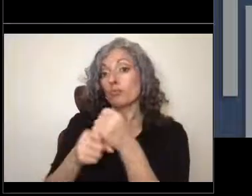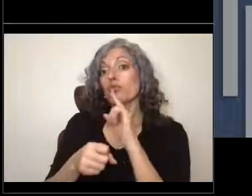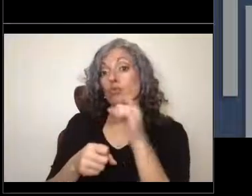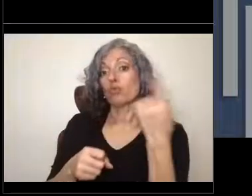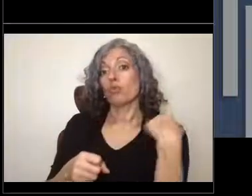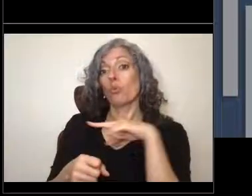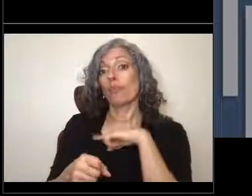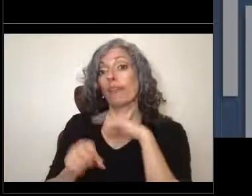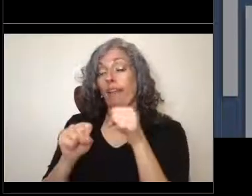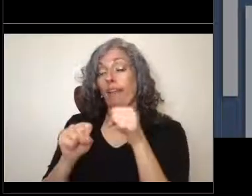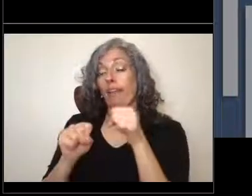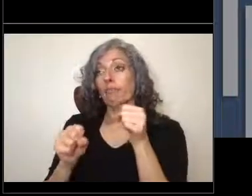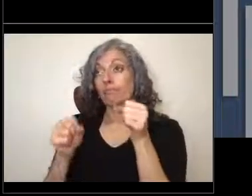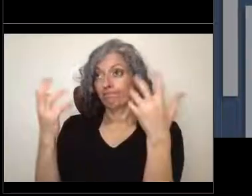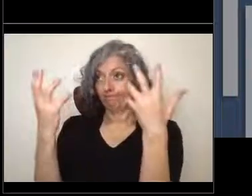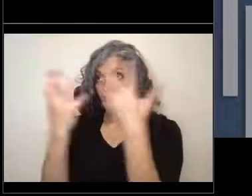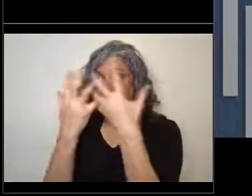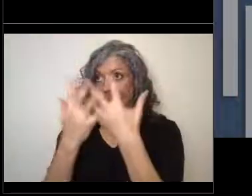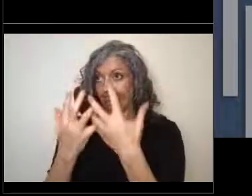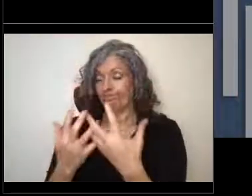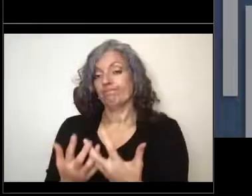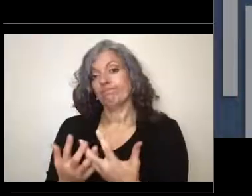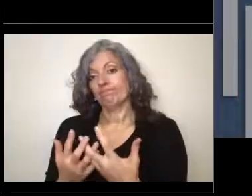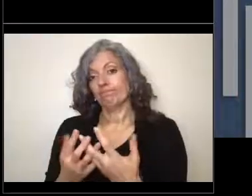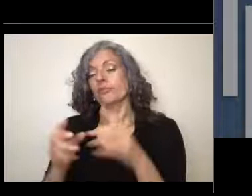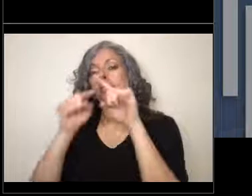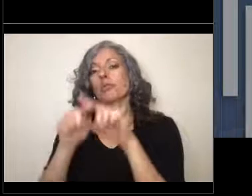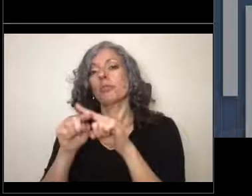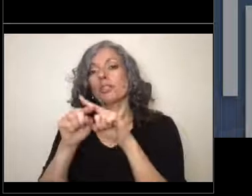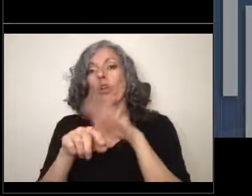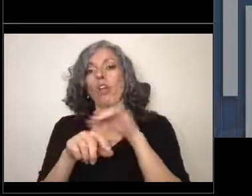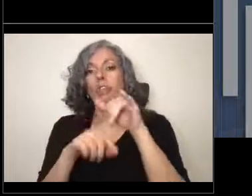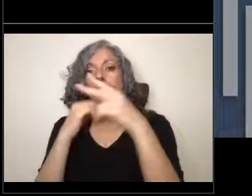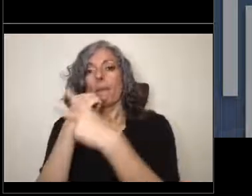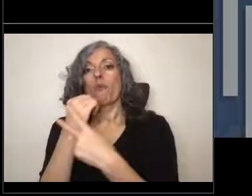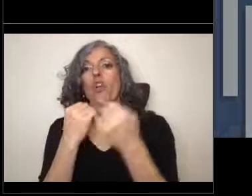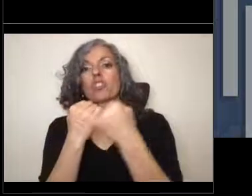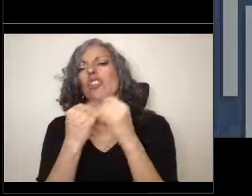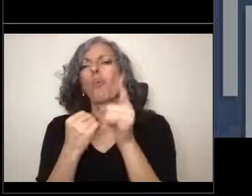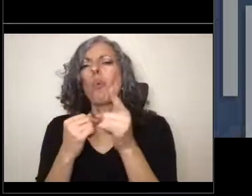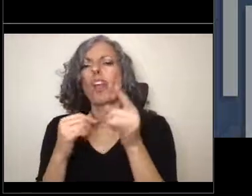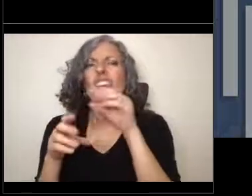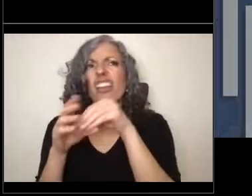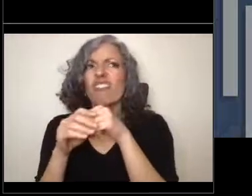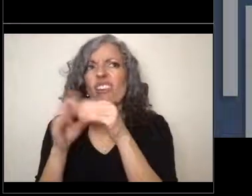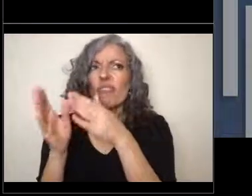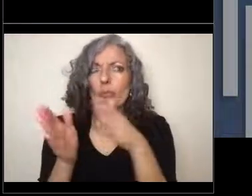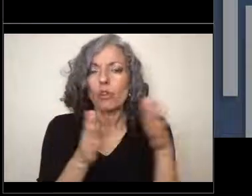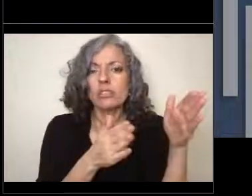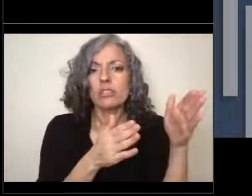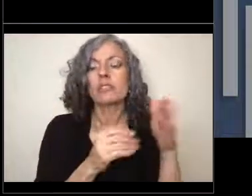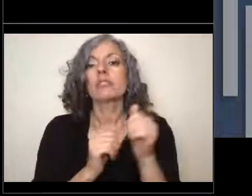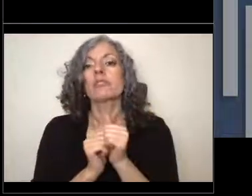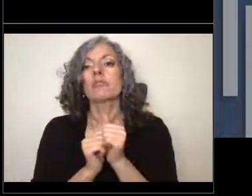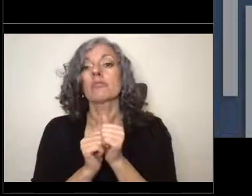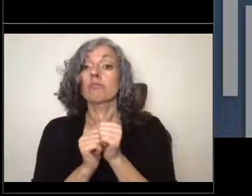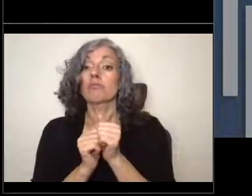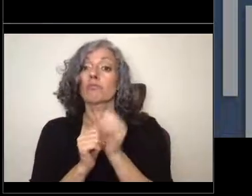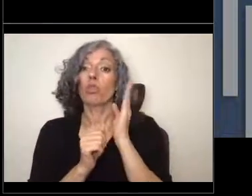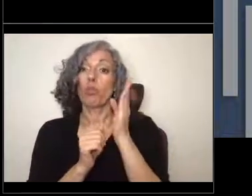alignment. And depending on the project, depending on where it is in the process, you know, there are going to be